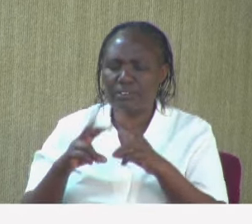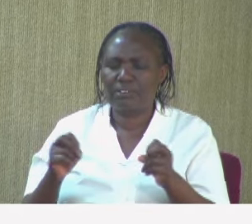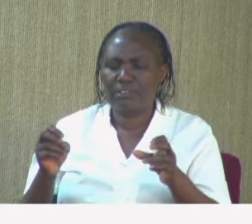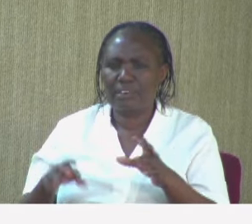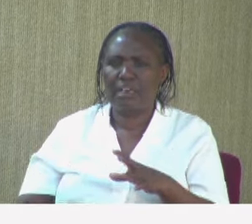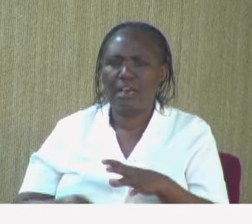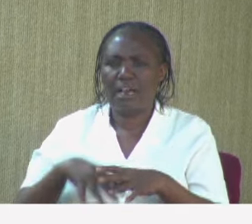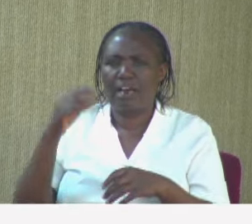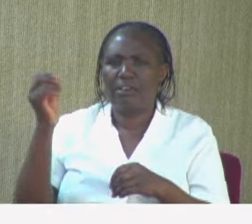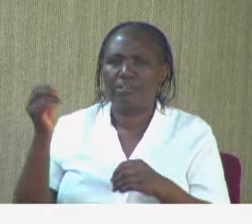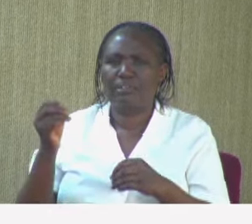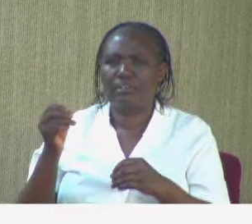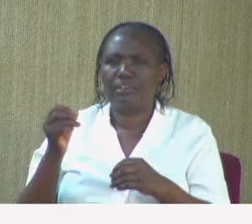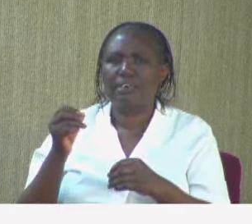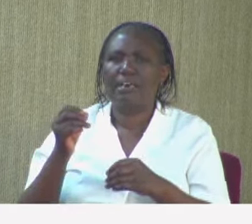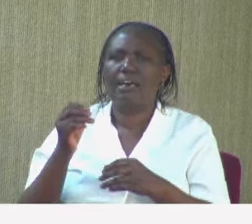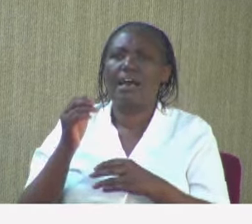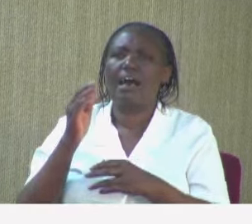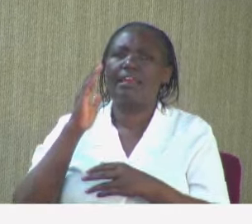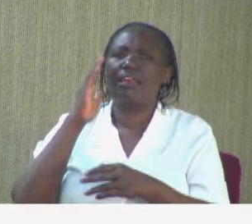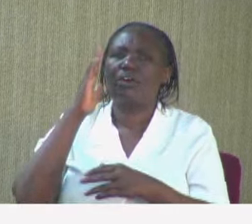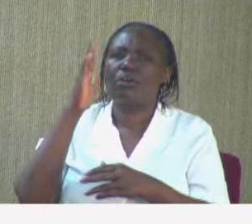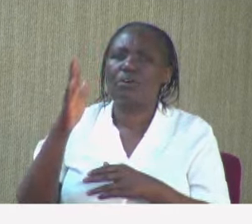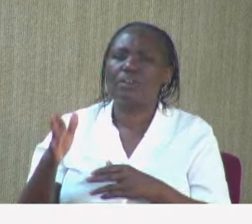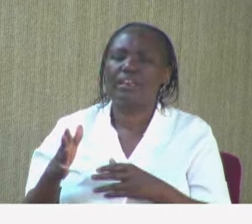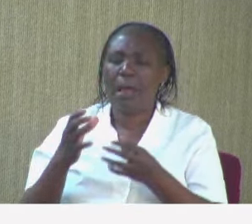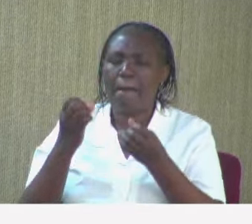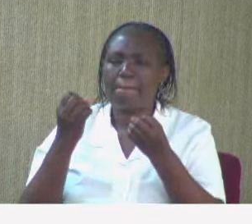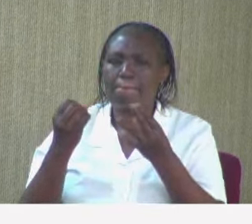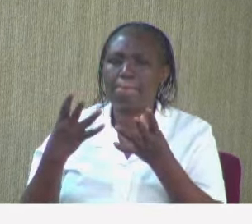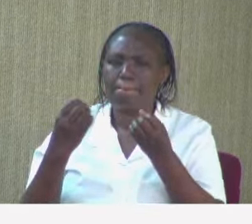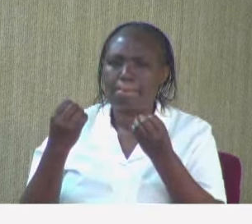set in order many proverbs."